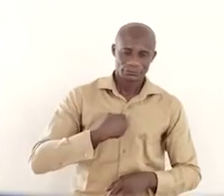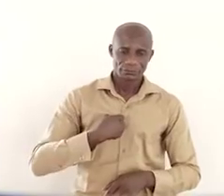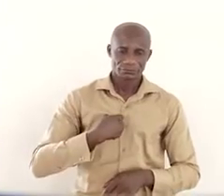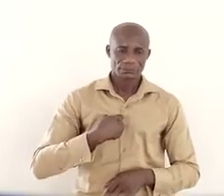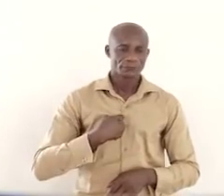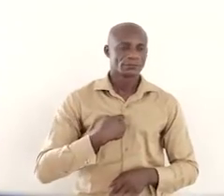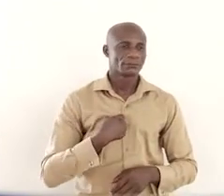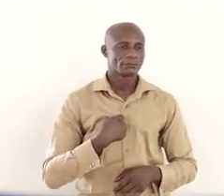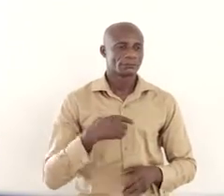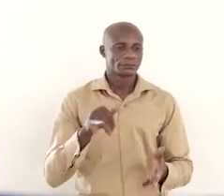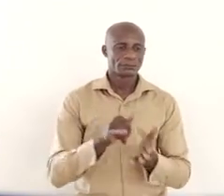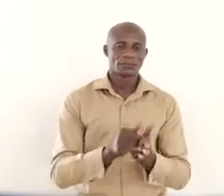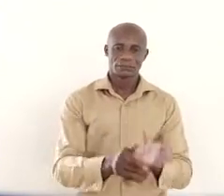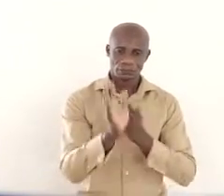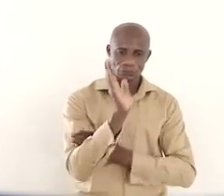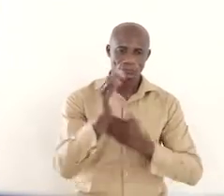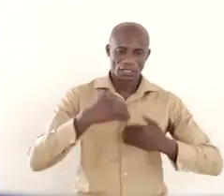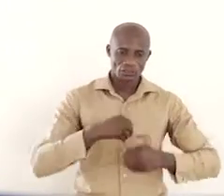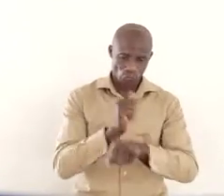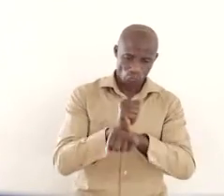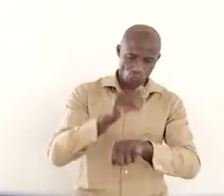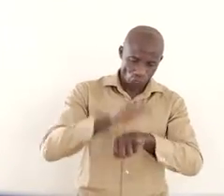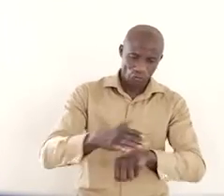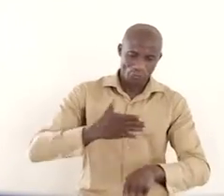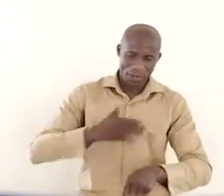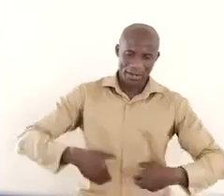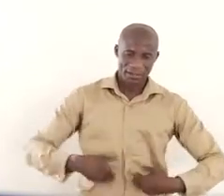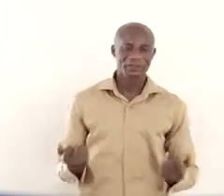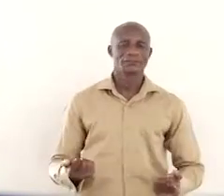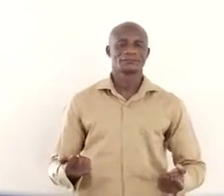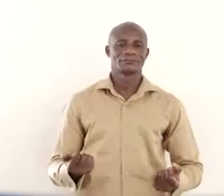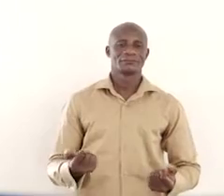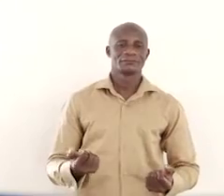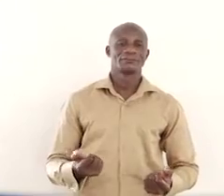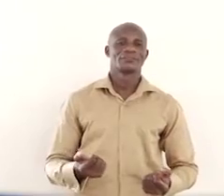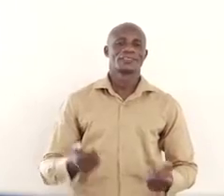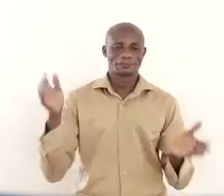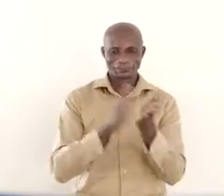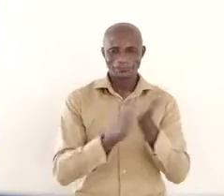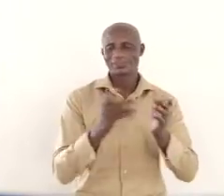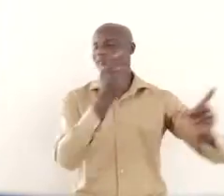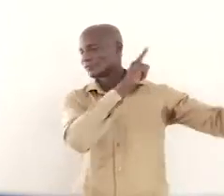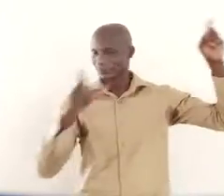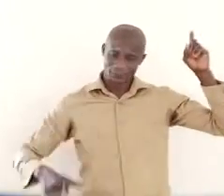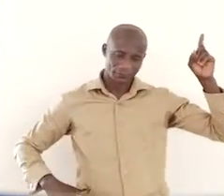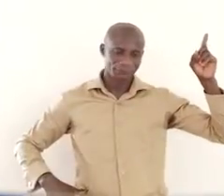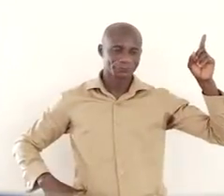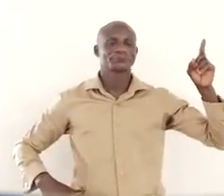that that the Lord has worked on my anger seriously, that me, I don't get angry again. I say, praise the